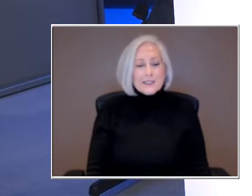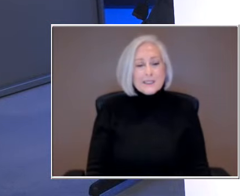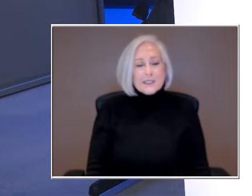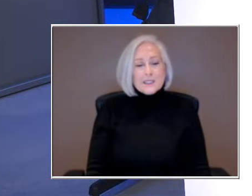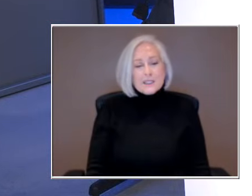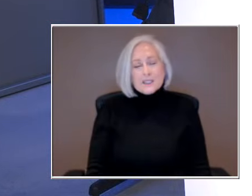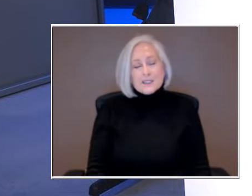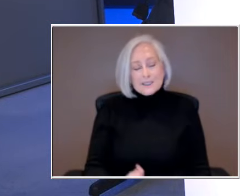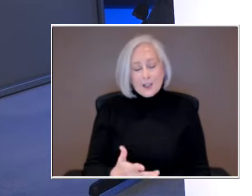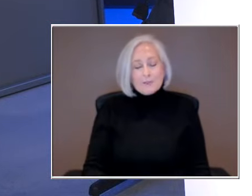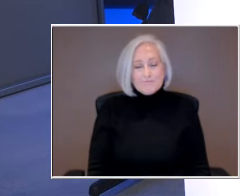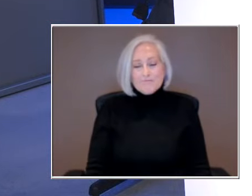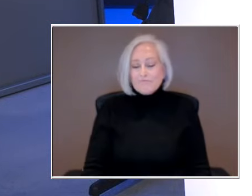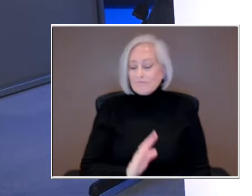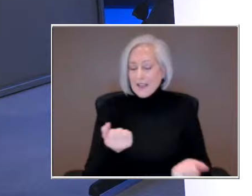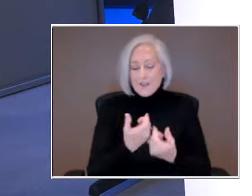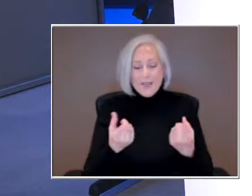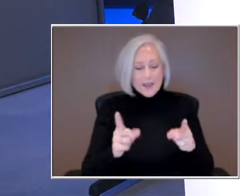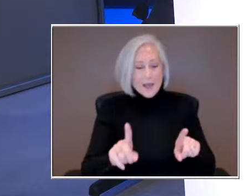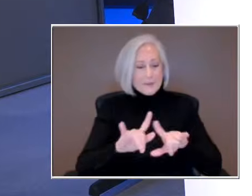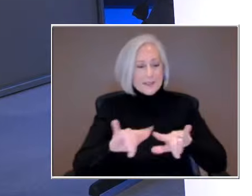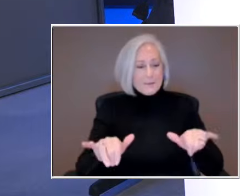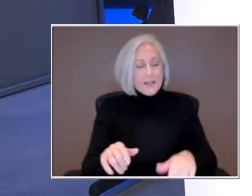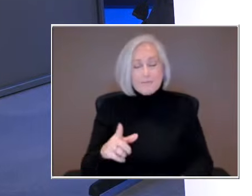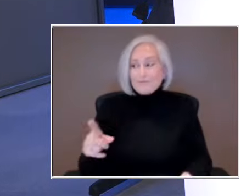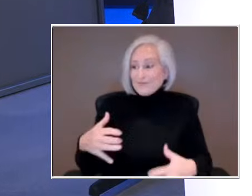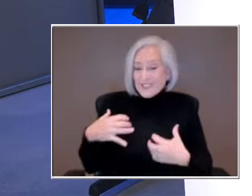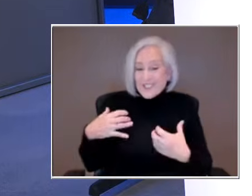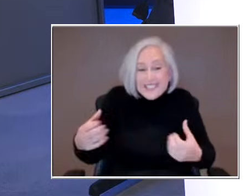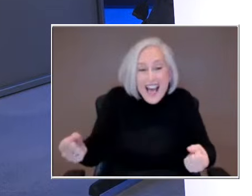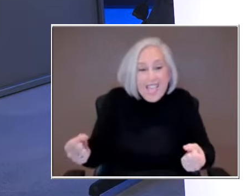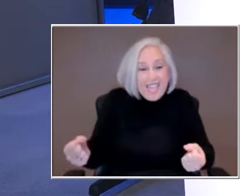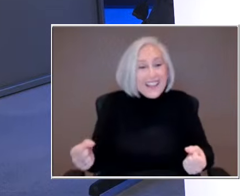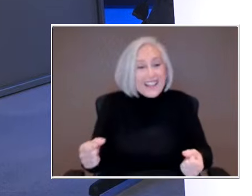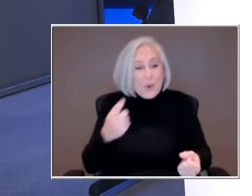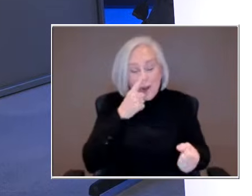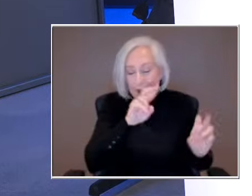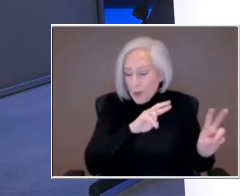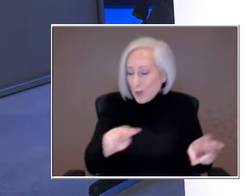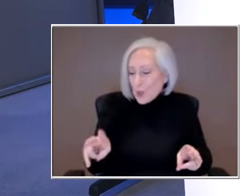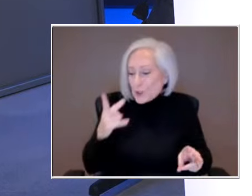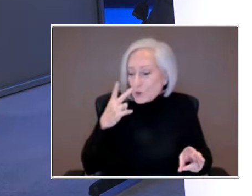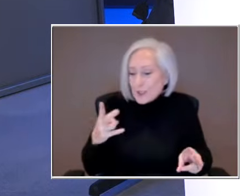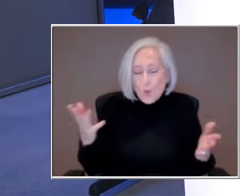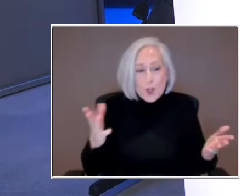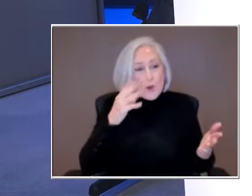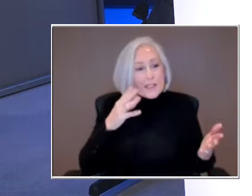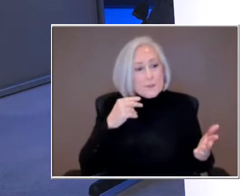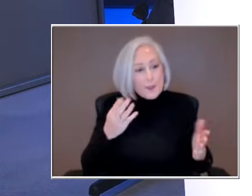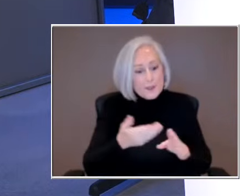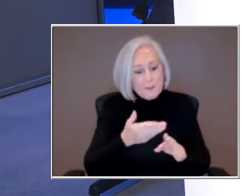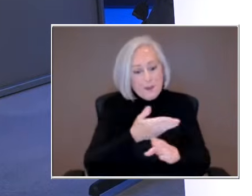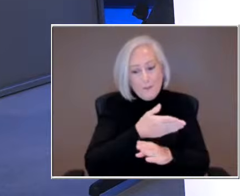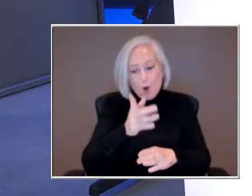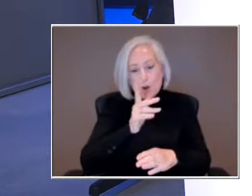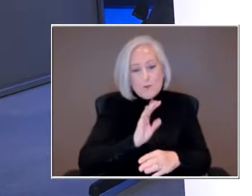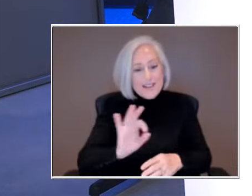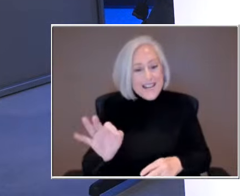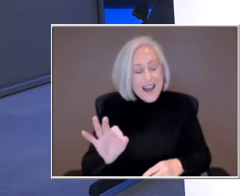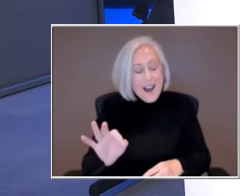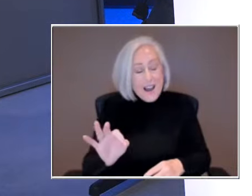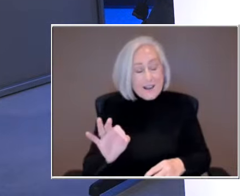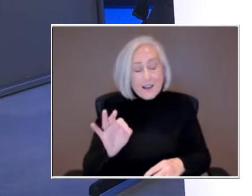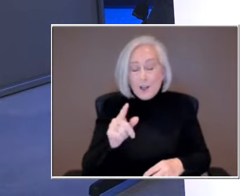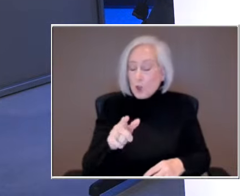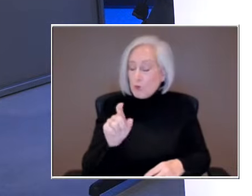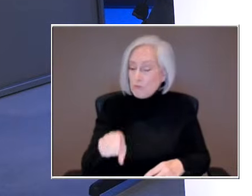she's so healthy. She is, yeah, she's great. When you look at her and think what you went through by the time you were 9, yeah, it must